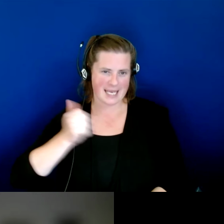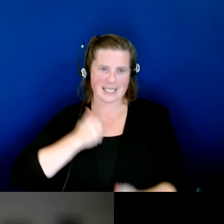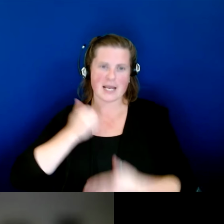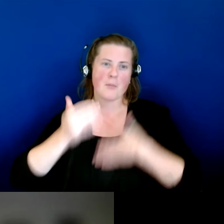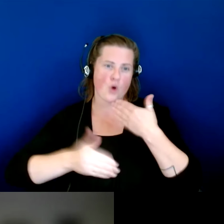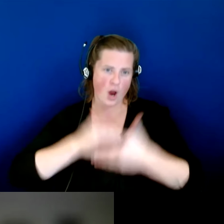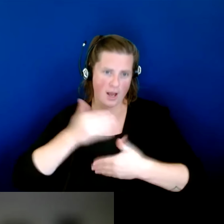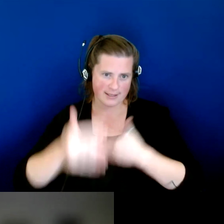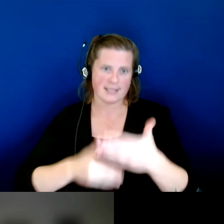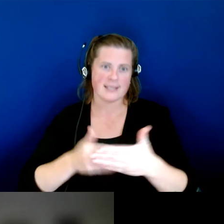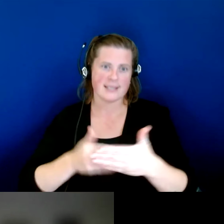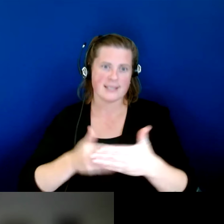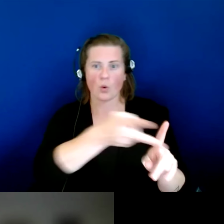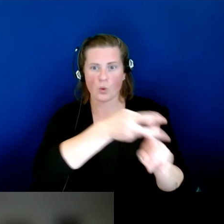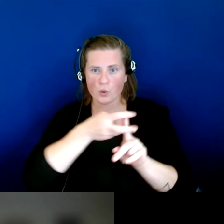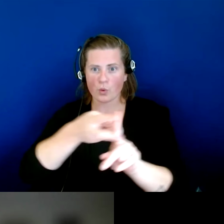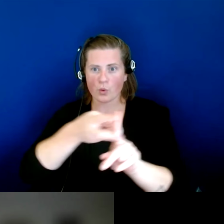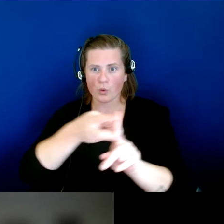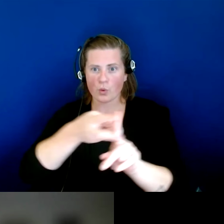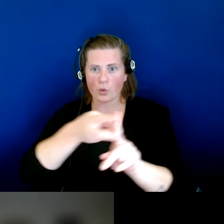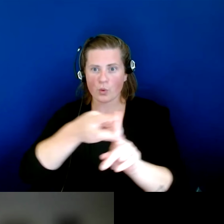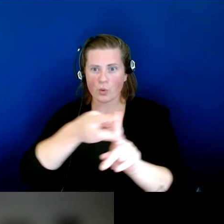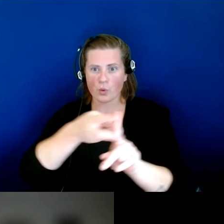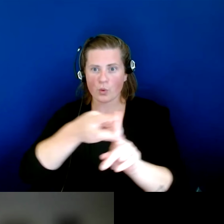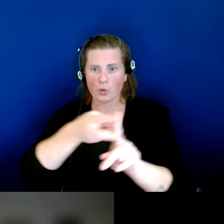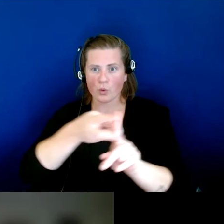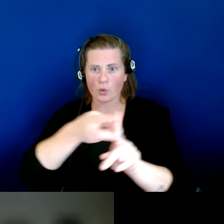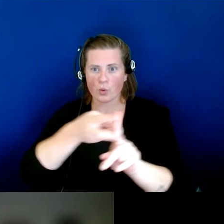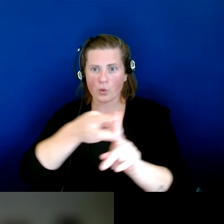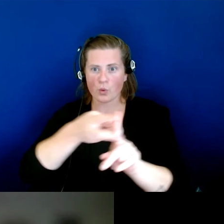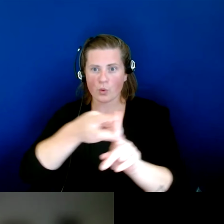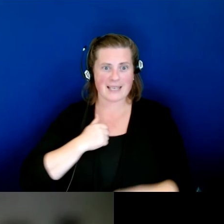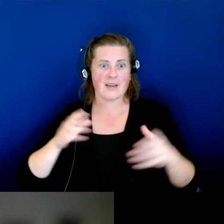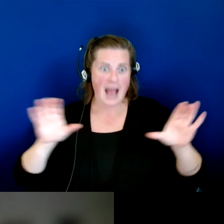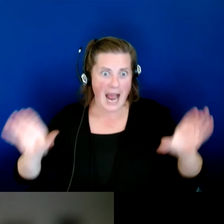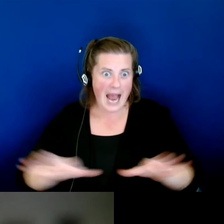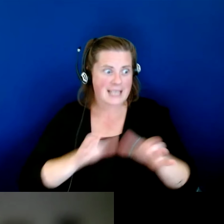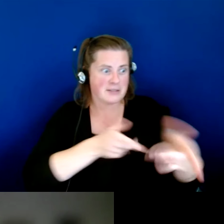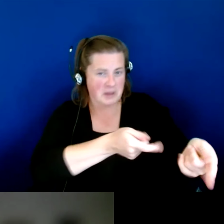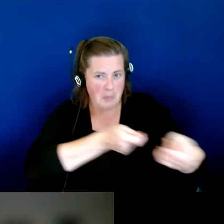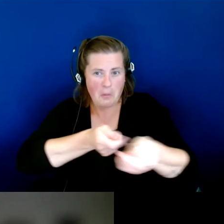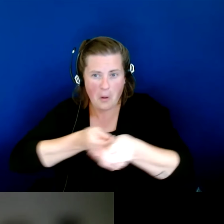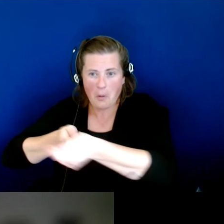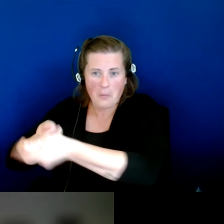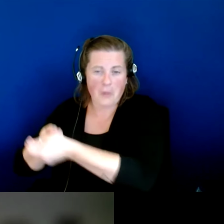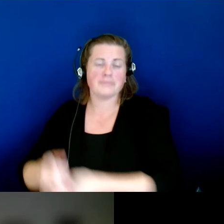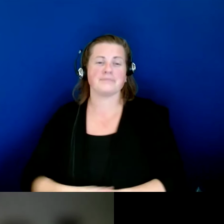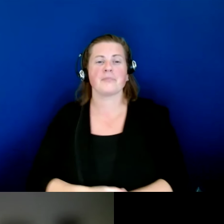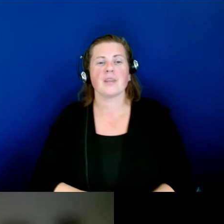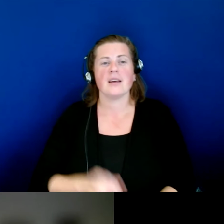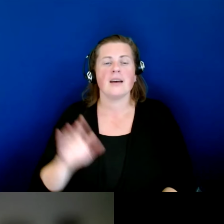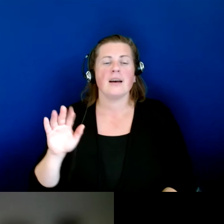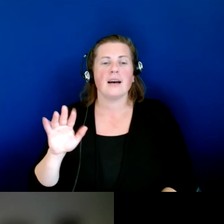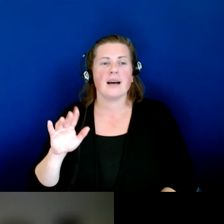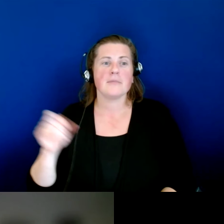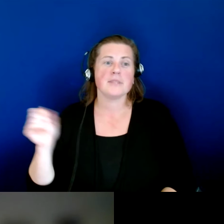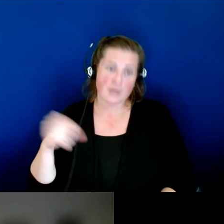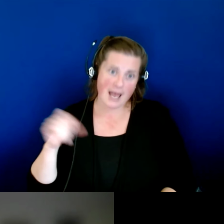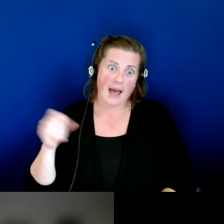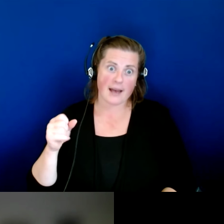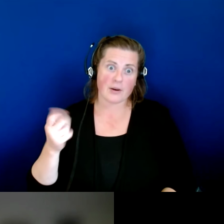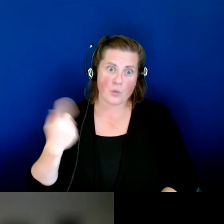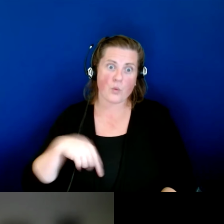be recruiting people from across the country, and we'll actively try to recruit people from across the country. So yes, it